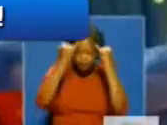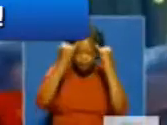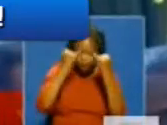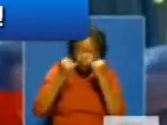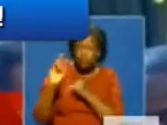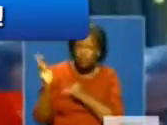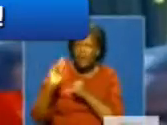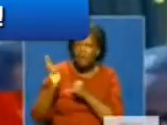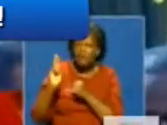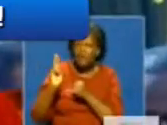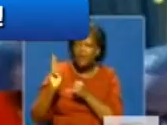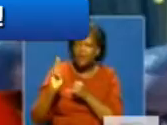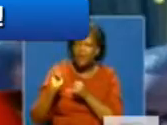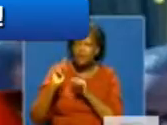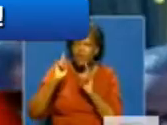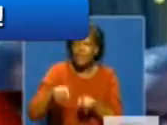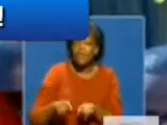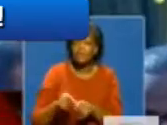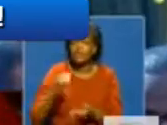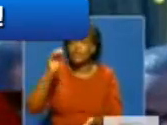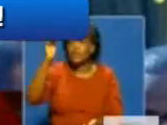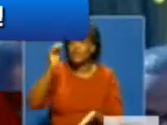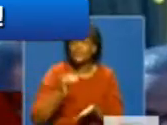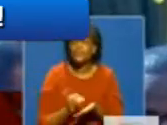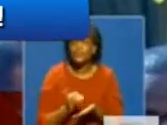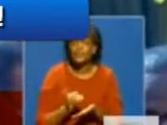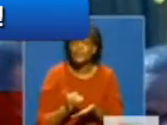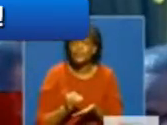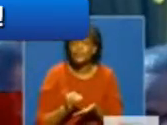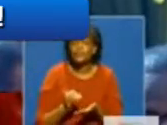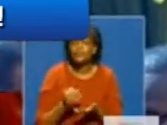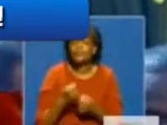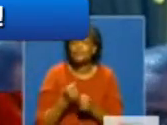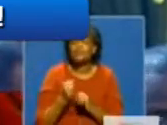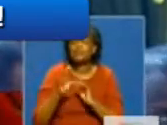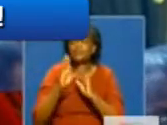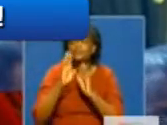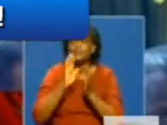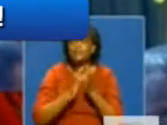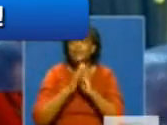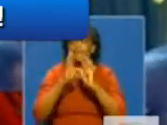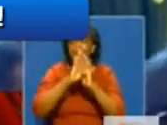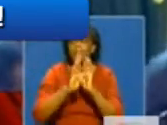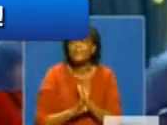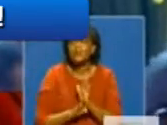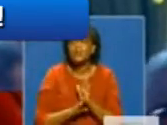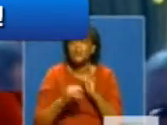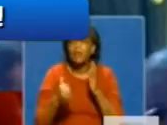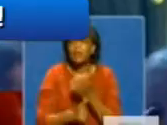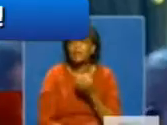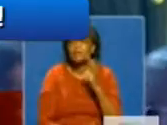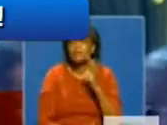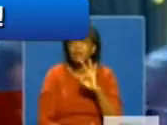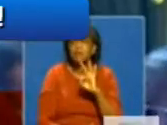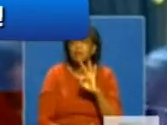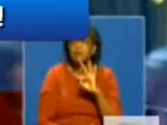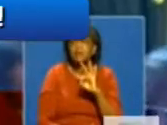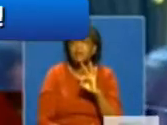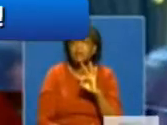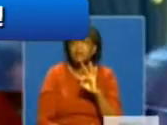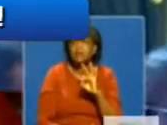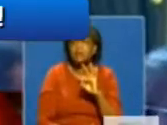referendum. You must reduce them to a bill. Okay? Under 3. And the word is